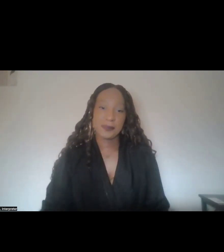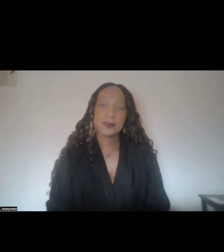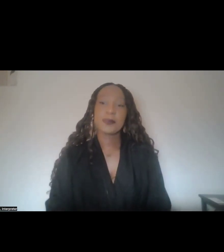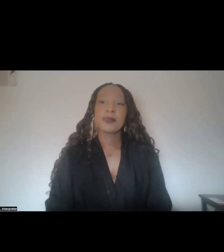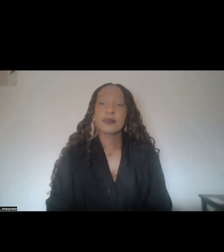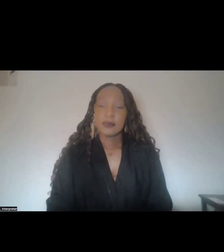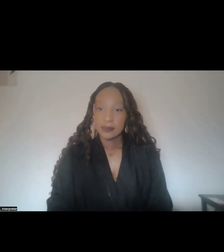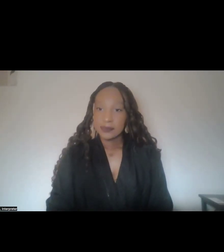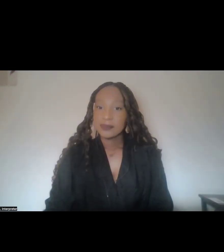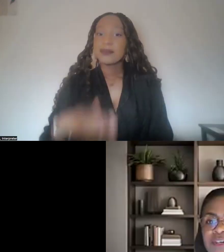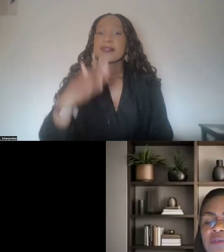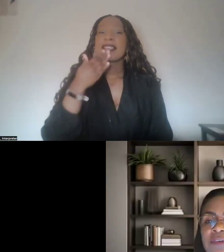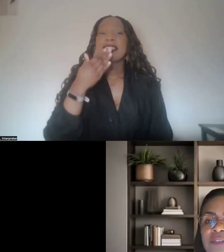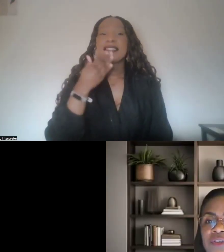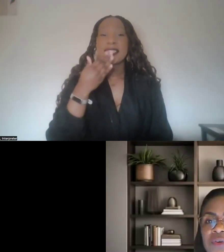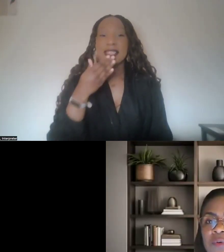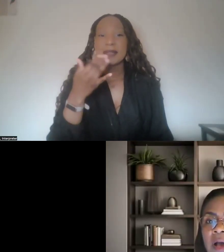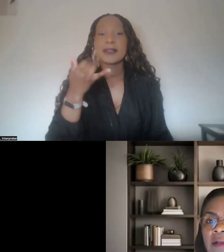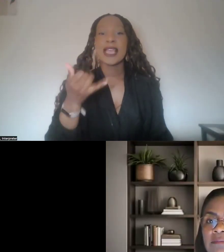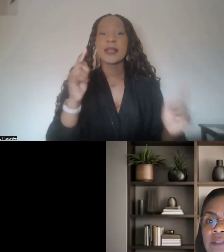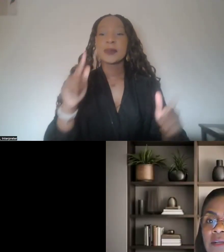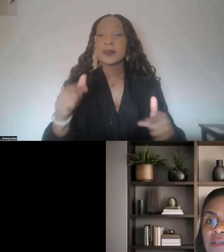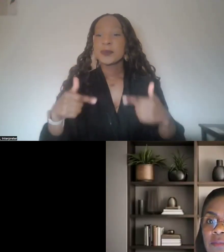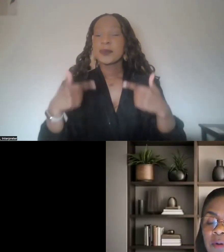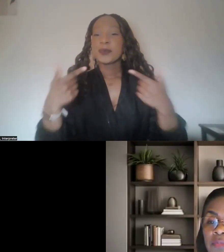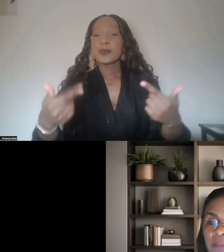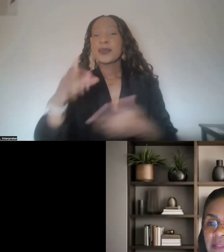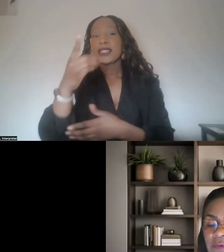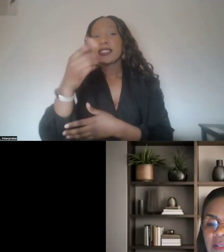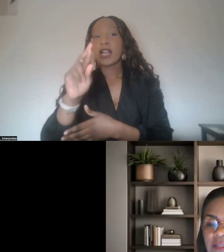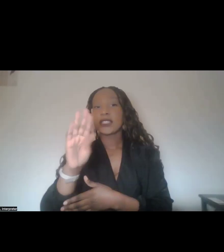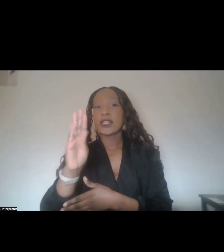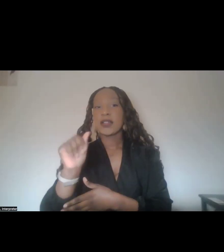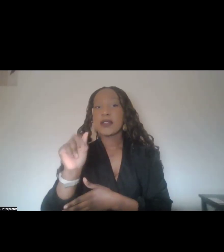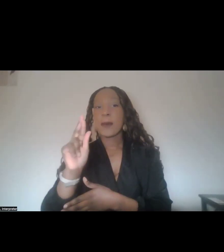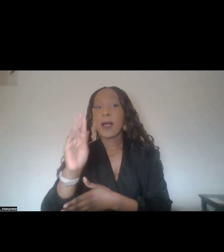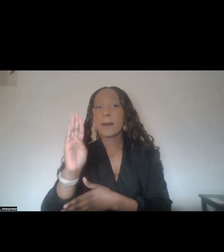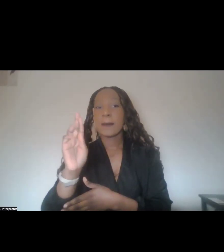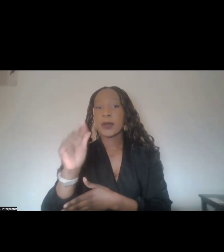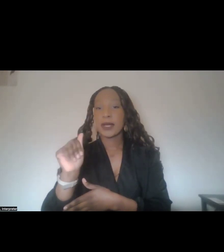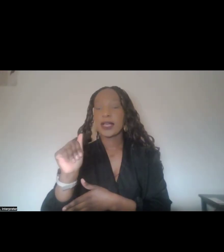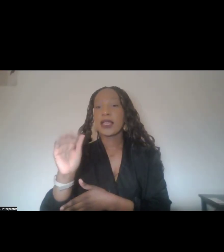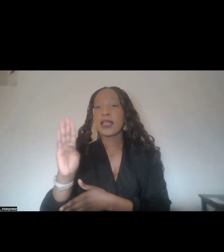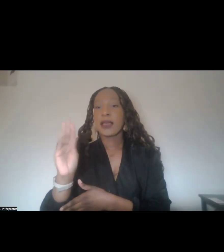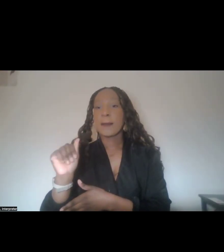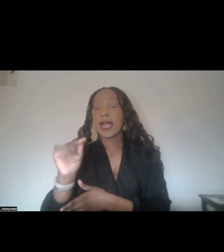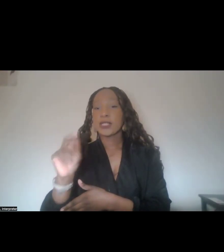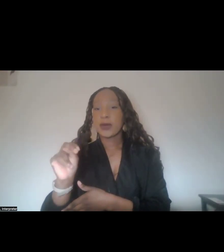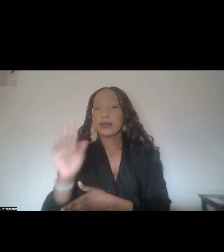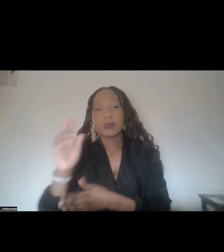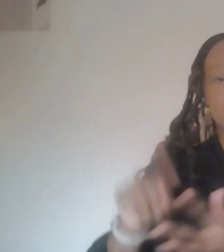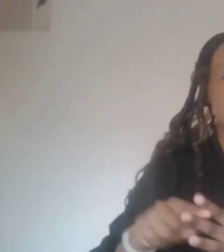Thank you, Council Member. I will turn it over to Dr. Barbara Bazran to take us into the conversation